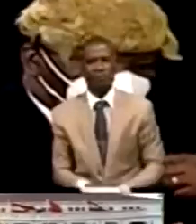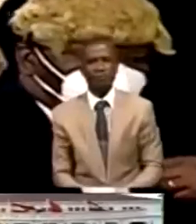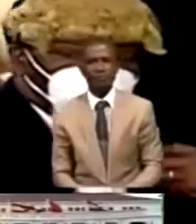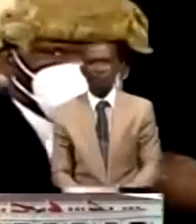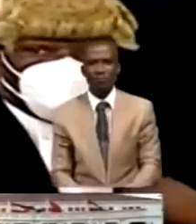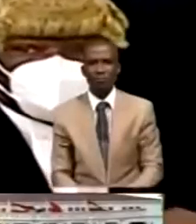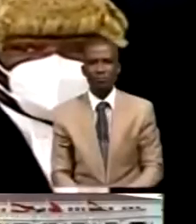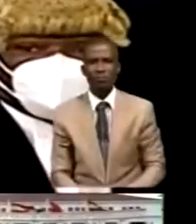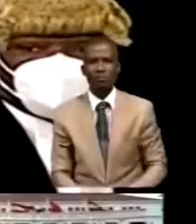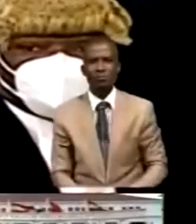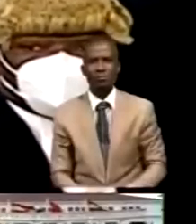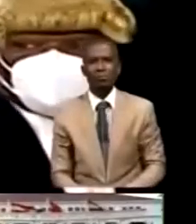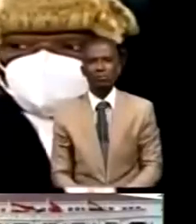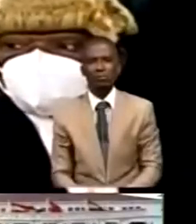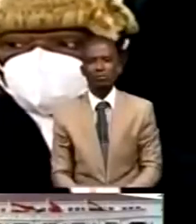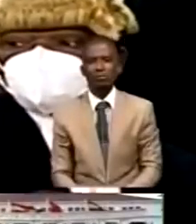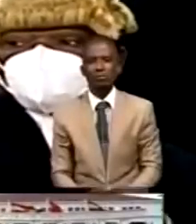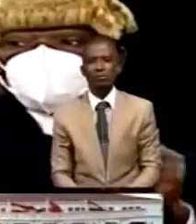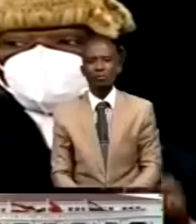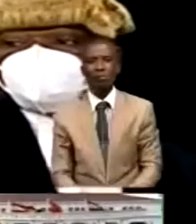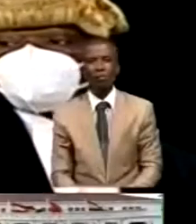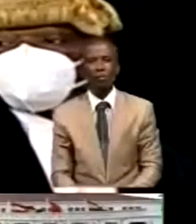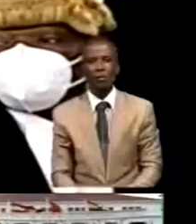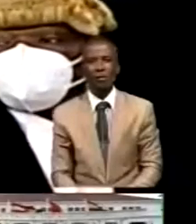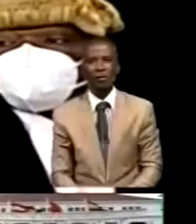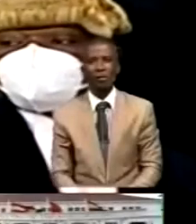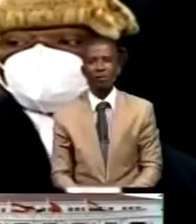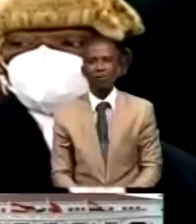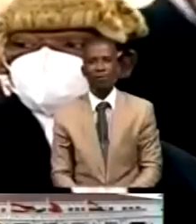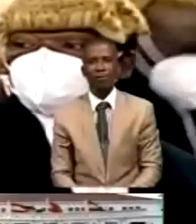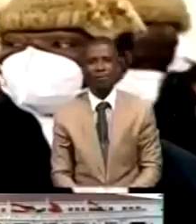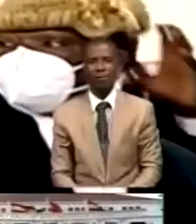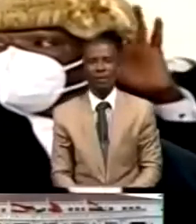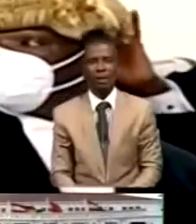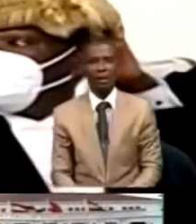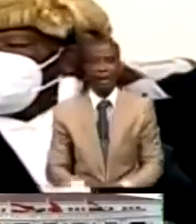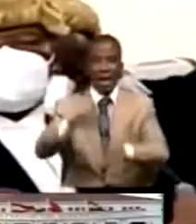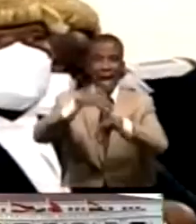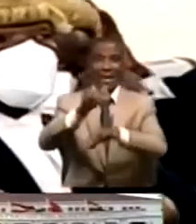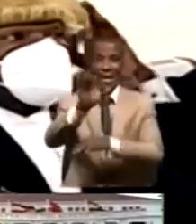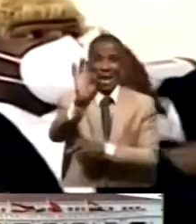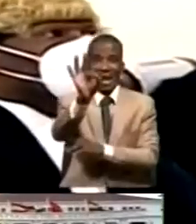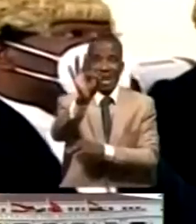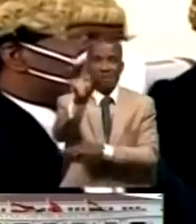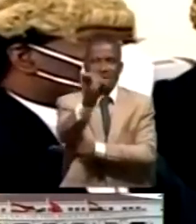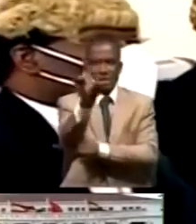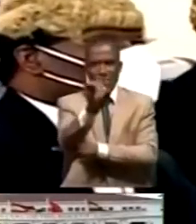When did you leave the strong room for the second time on the 9th?